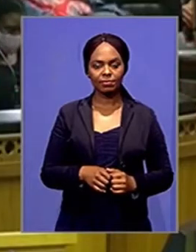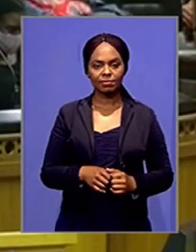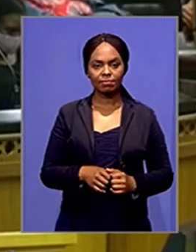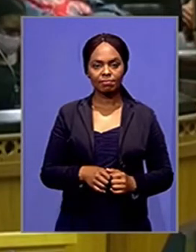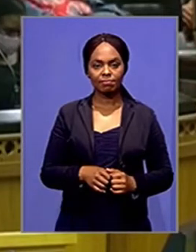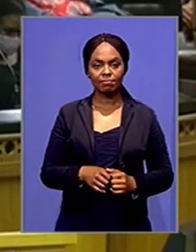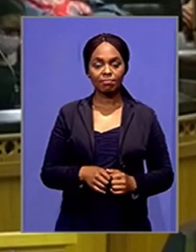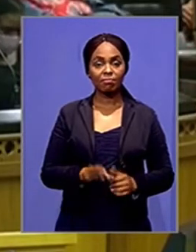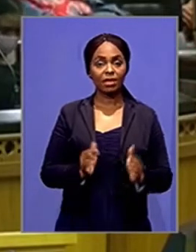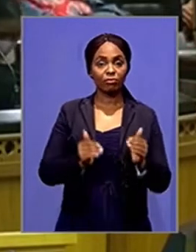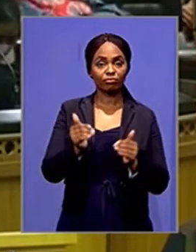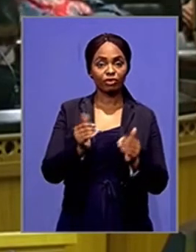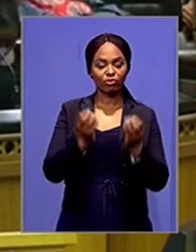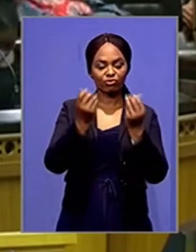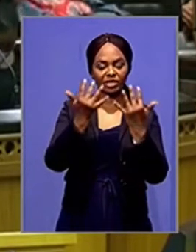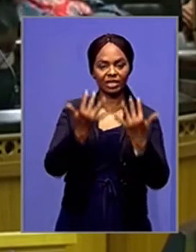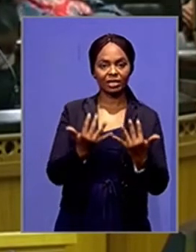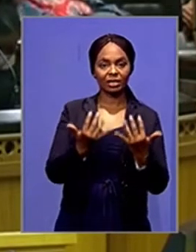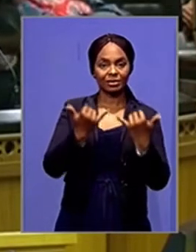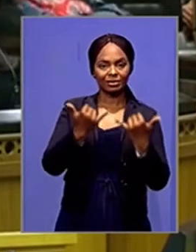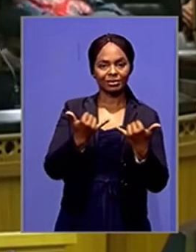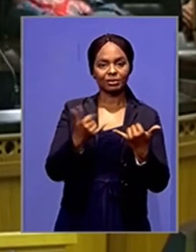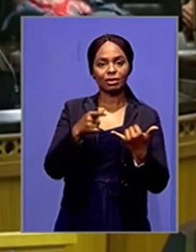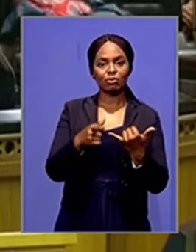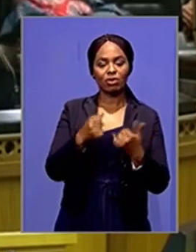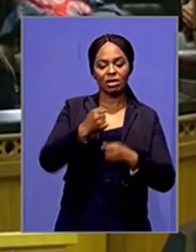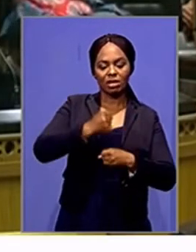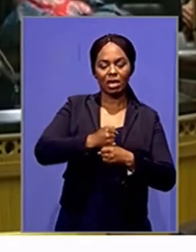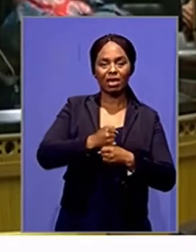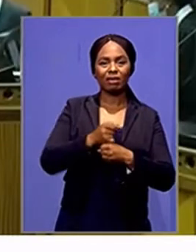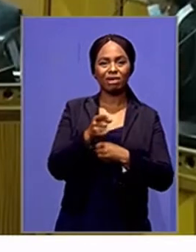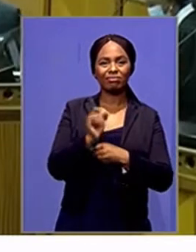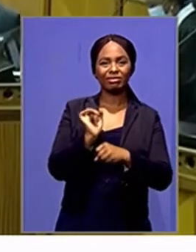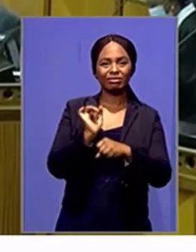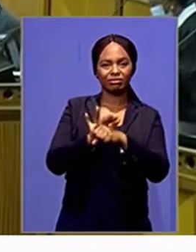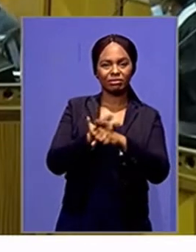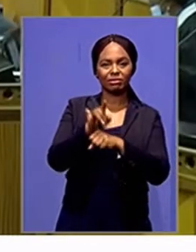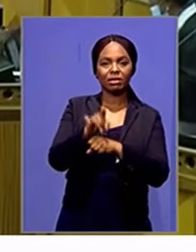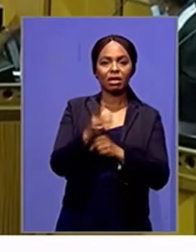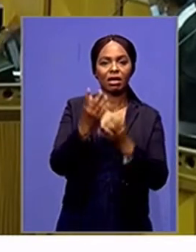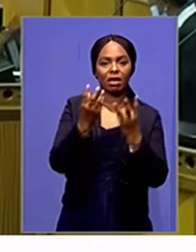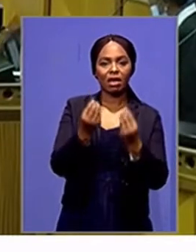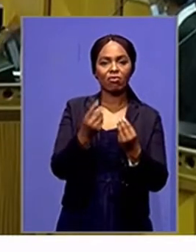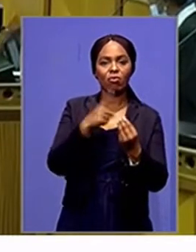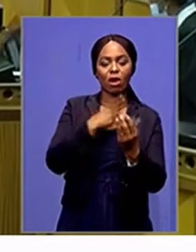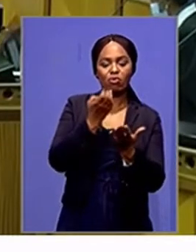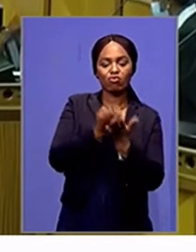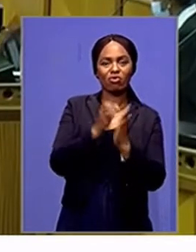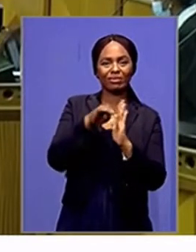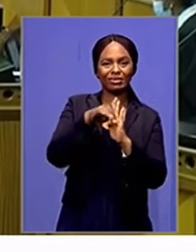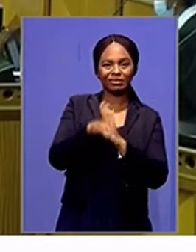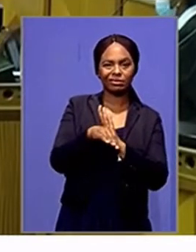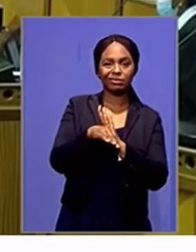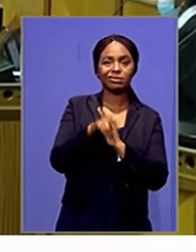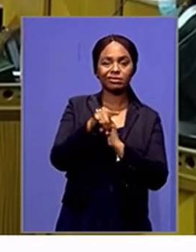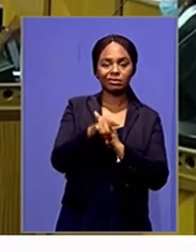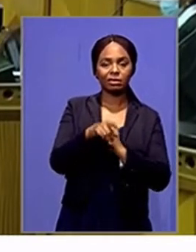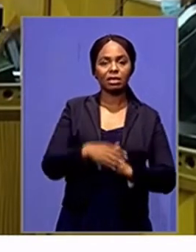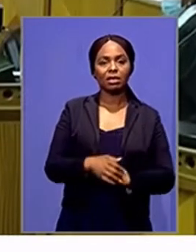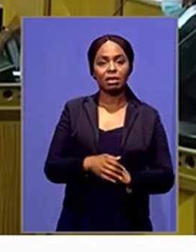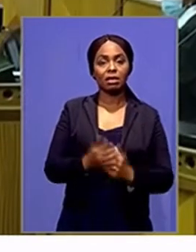Ditekanyetso tsena tsa mahareng a selemo di tla nakong ena eo naha e tobaneng le diphephetso tse kgolo tsa moruo o fokolang. Sekgahla se